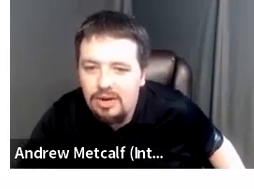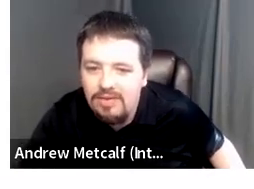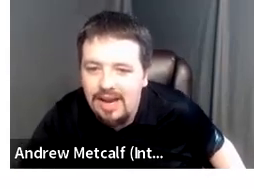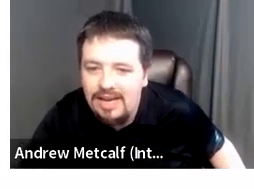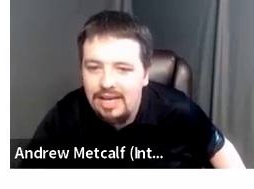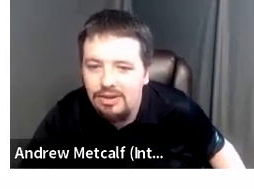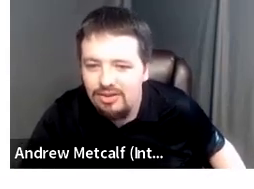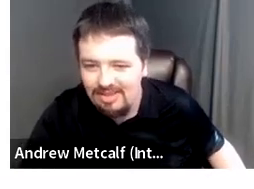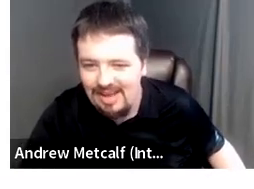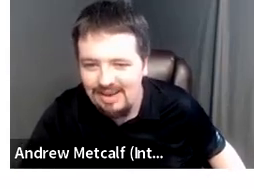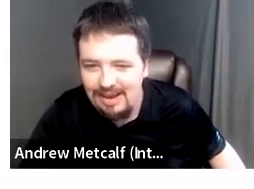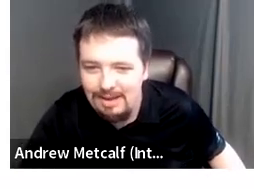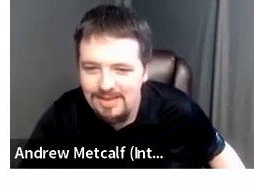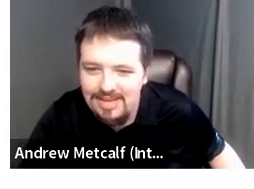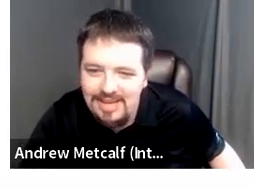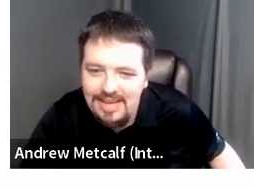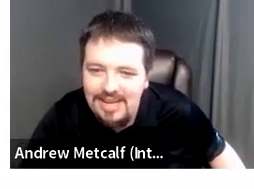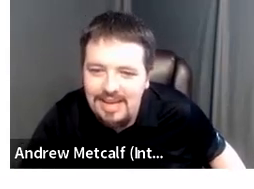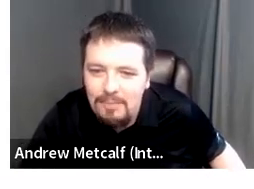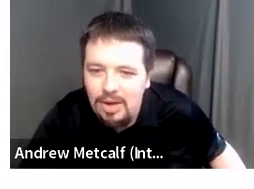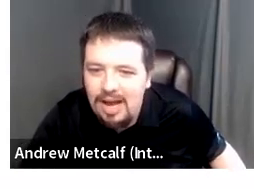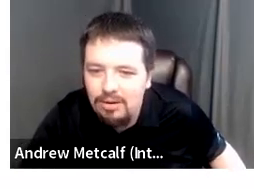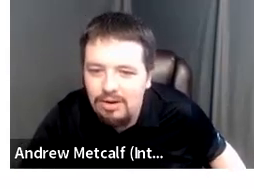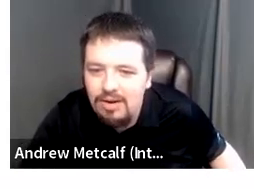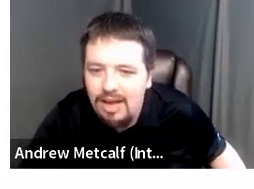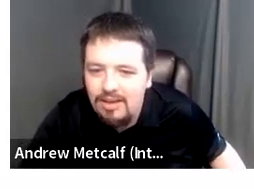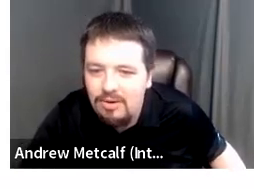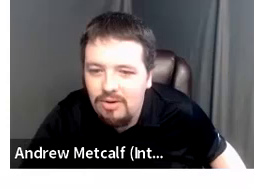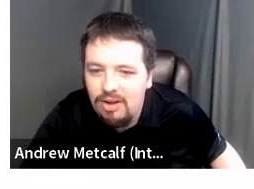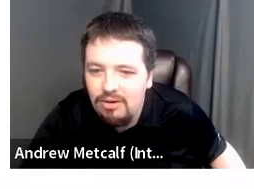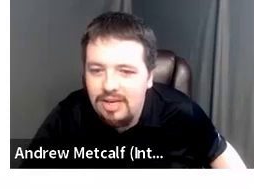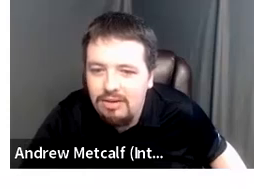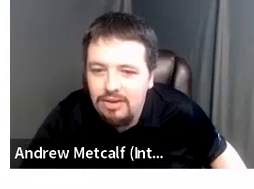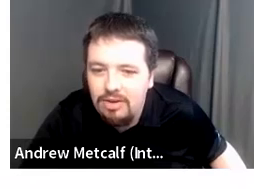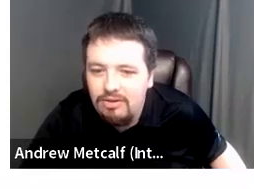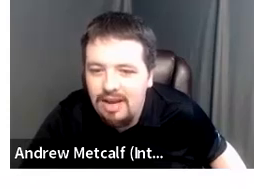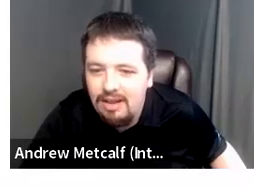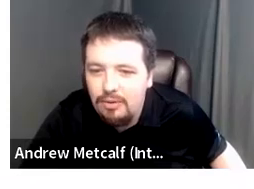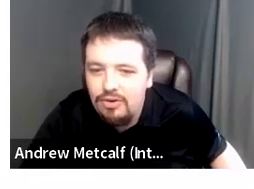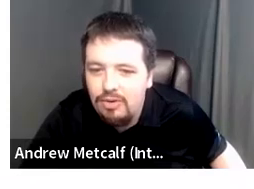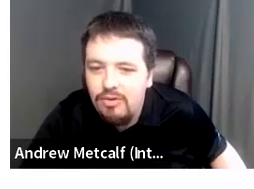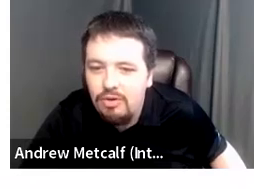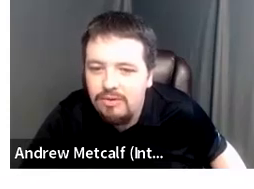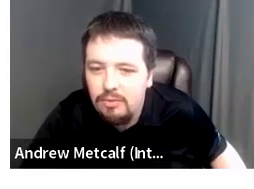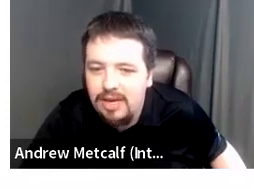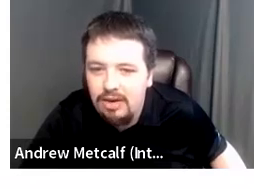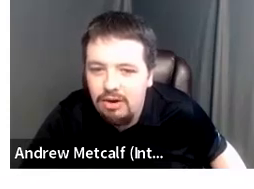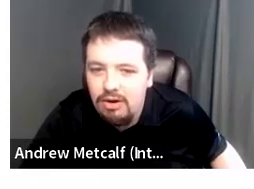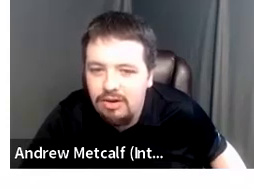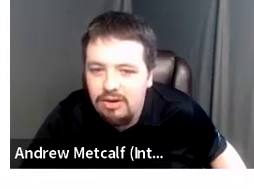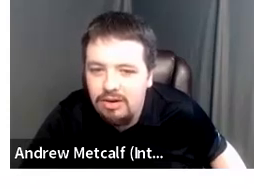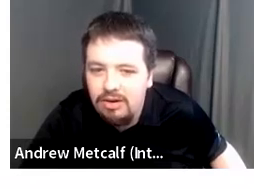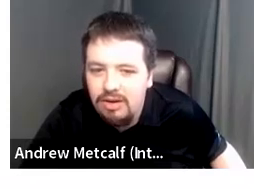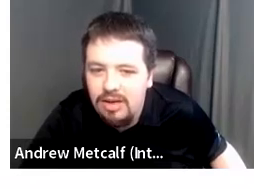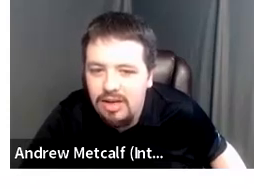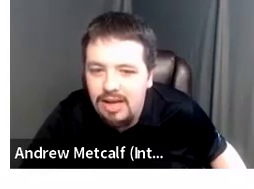when, signed English at that time. But I learned, as I was going along, I learned English, I learned sign language. It was sort of before